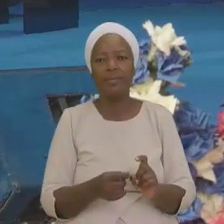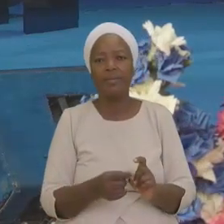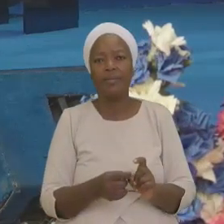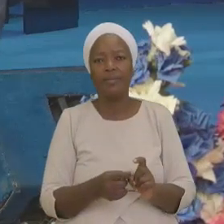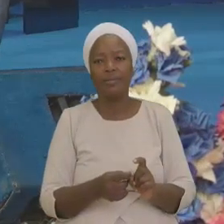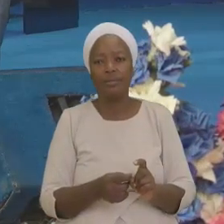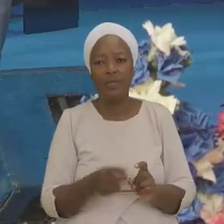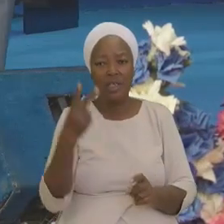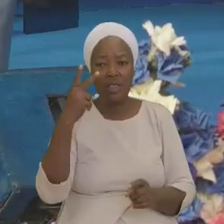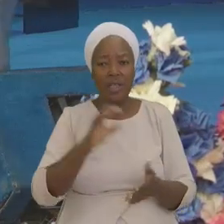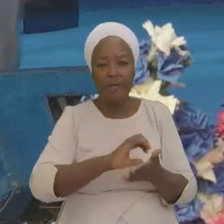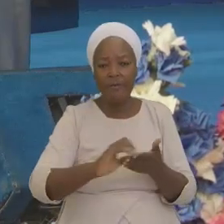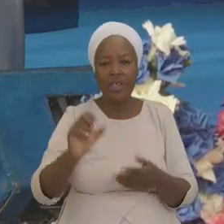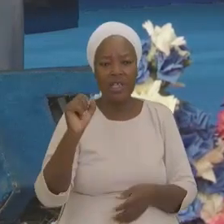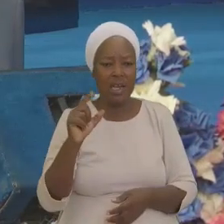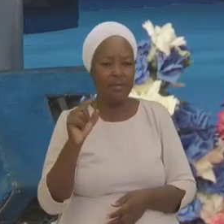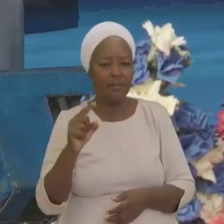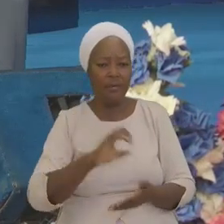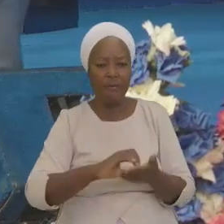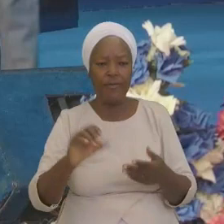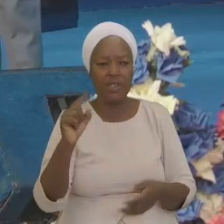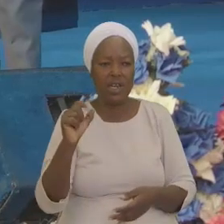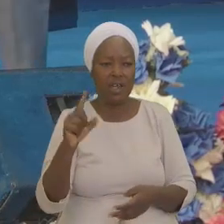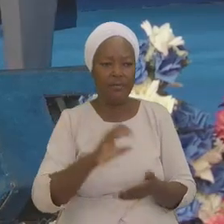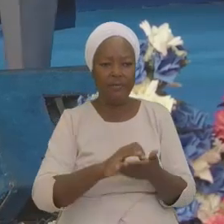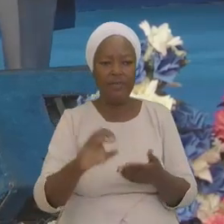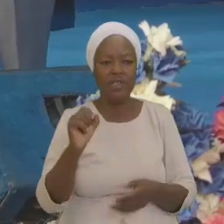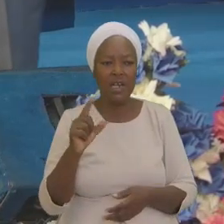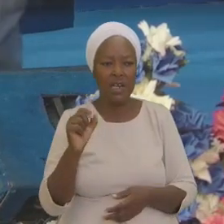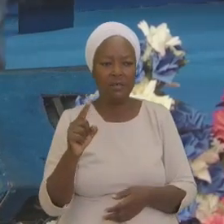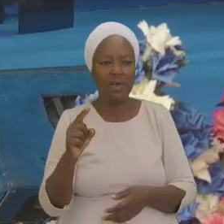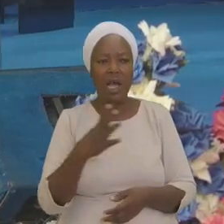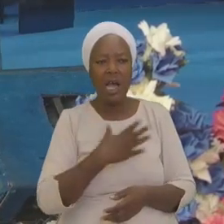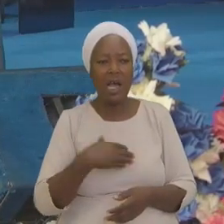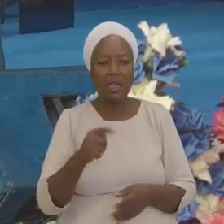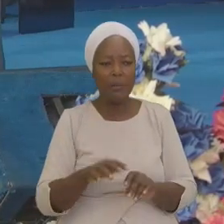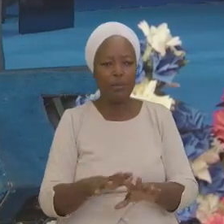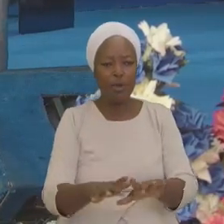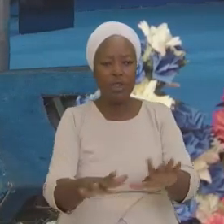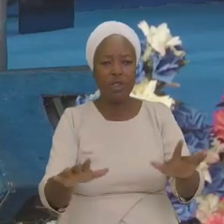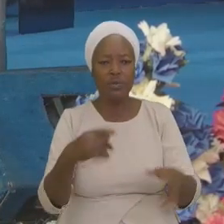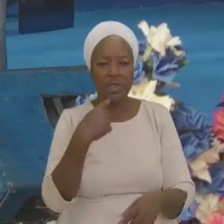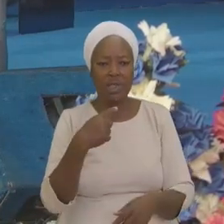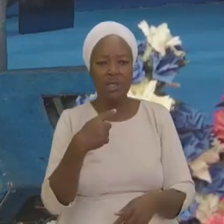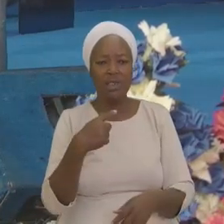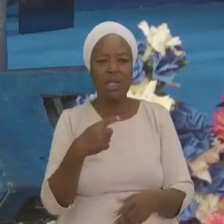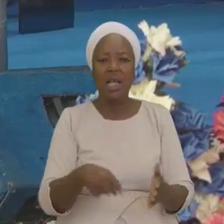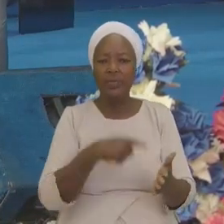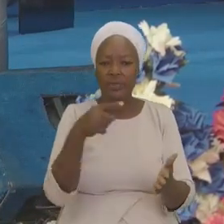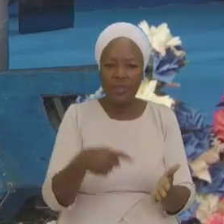Look at verse 11. In verse 11, and the multitude said,